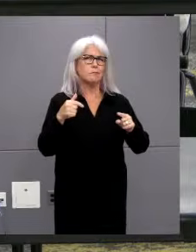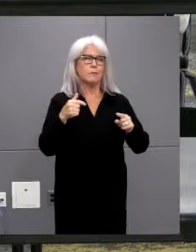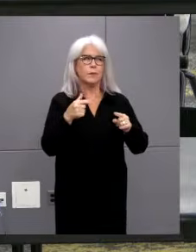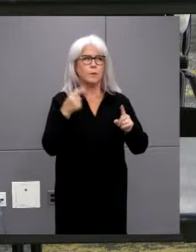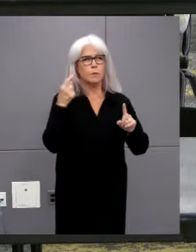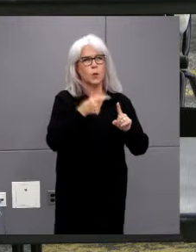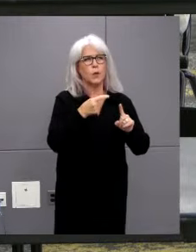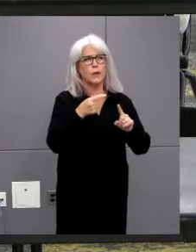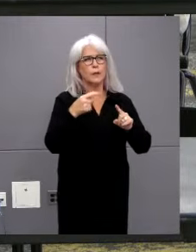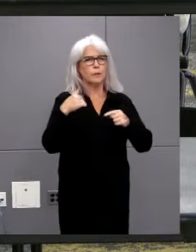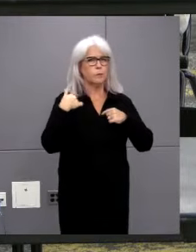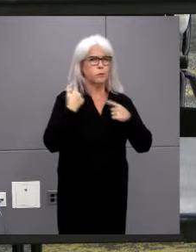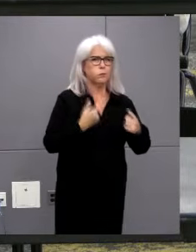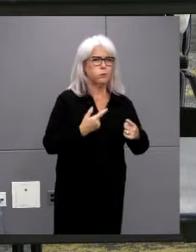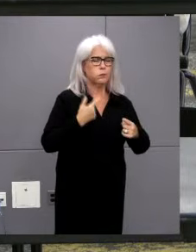The board has to